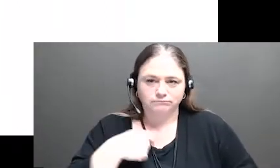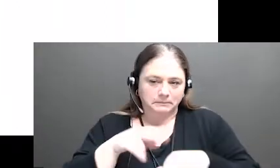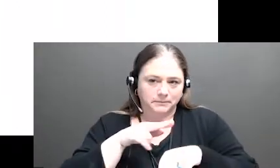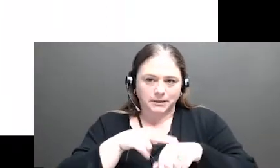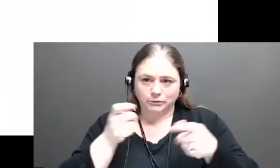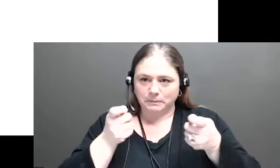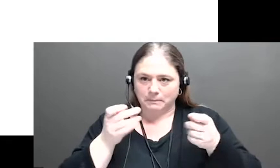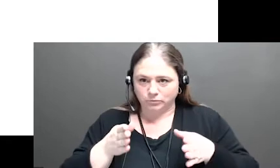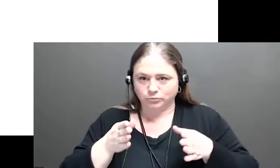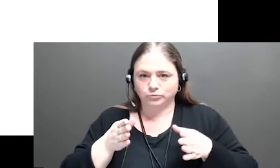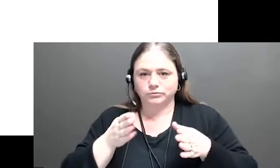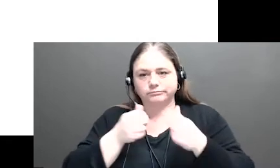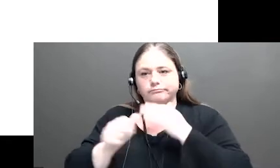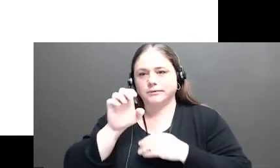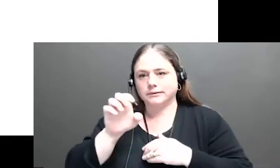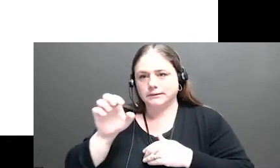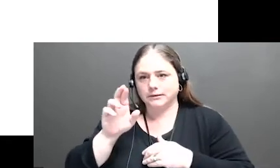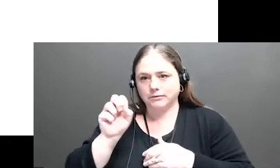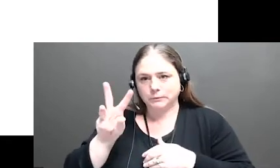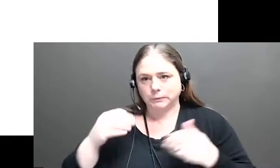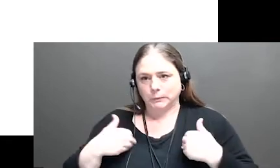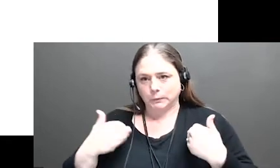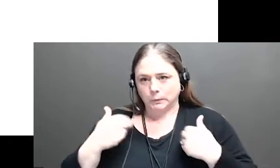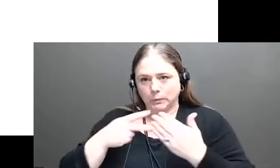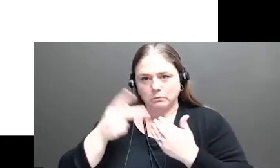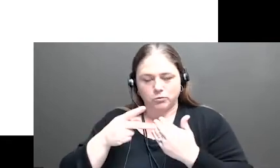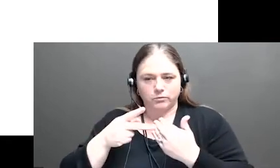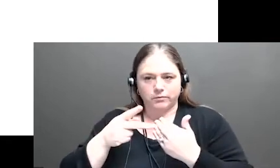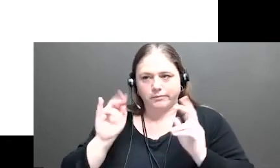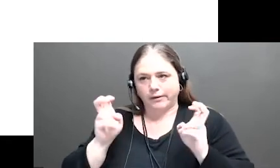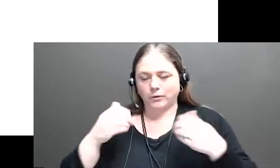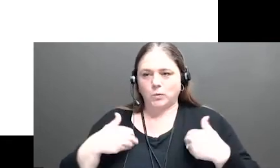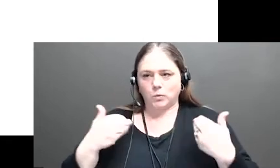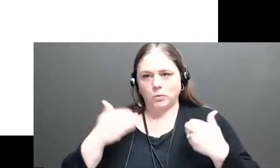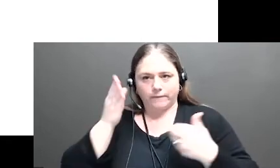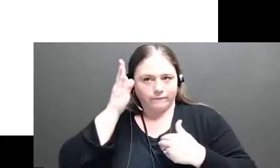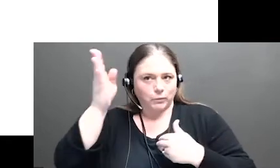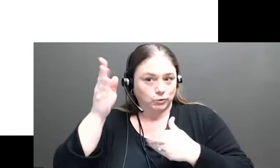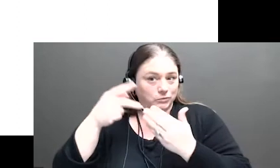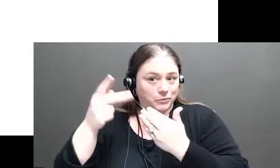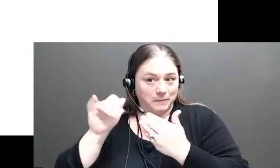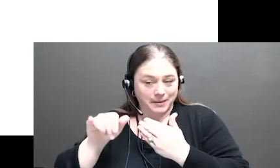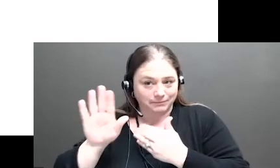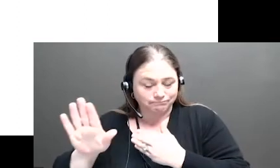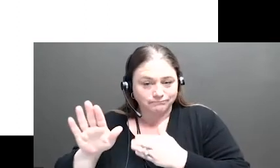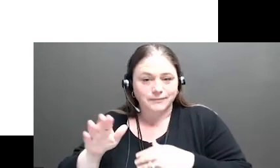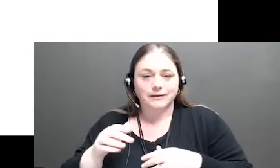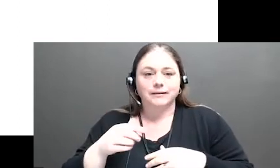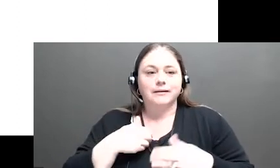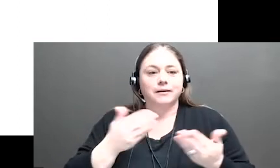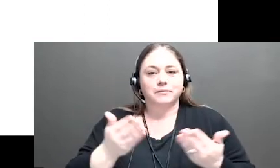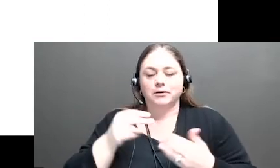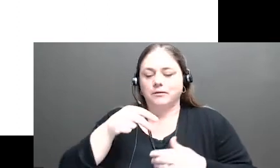of CCRW's Youth Programming, the Youth the Future program. I'm here also with Pinder DaSilva, who is